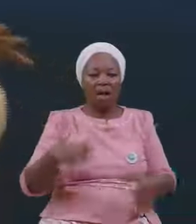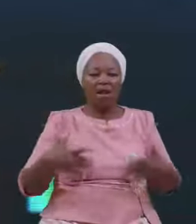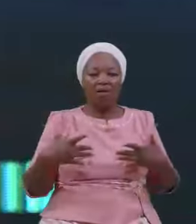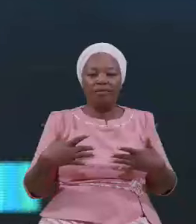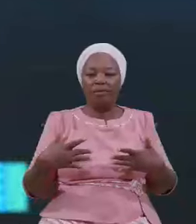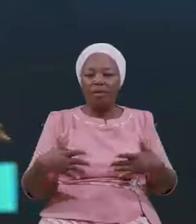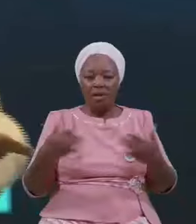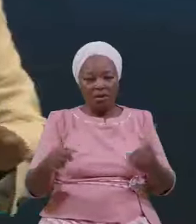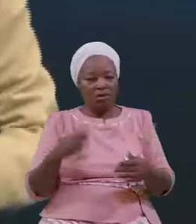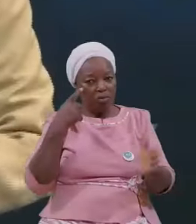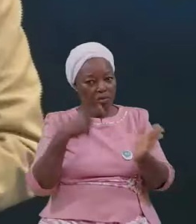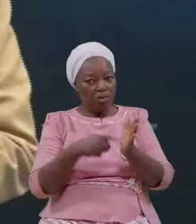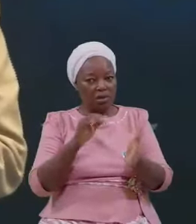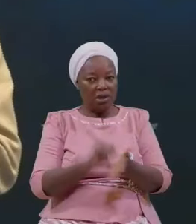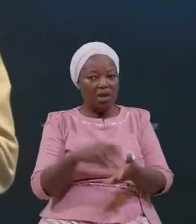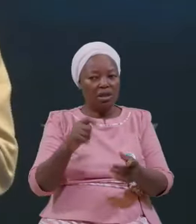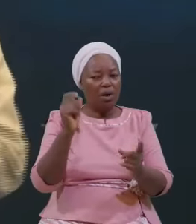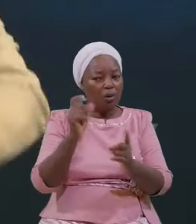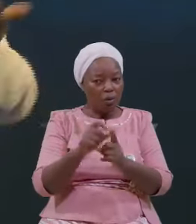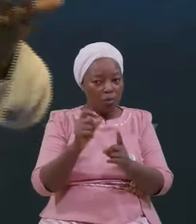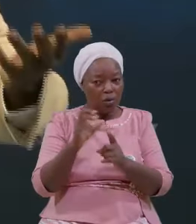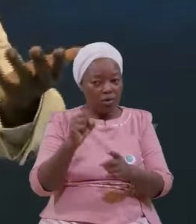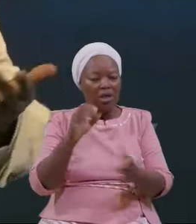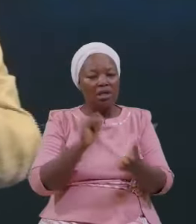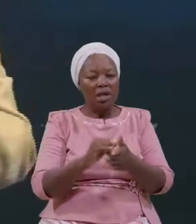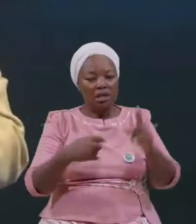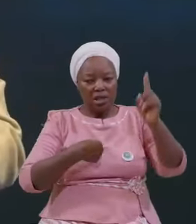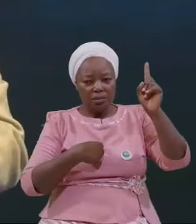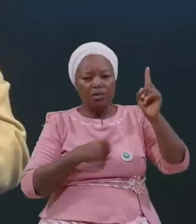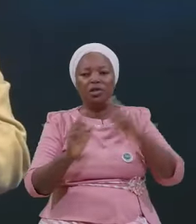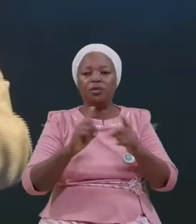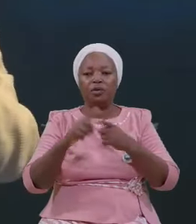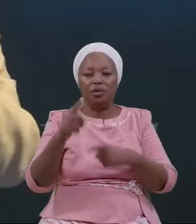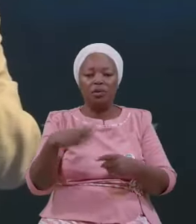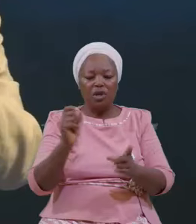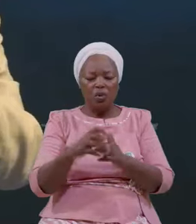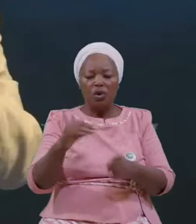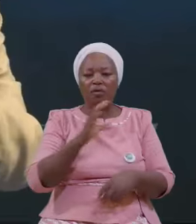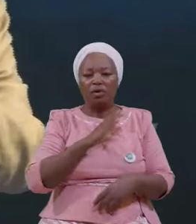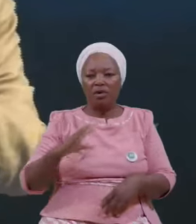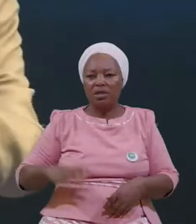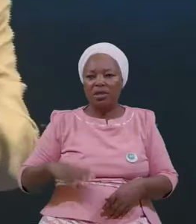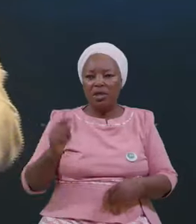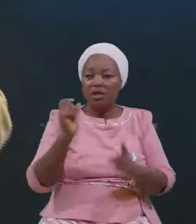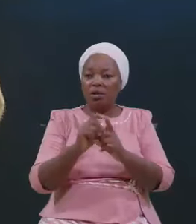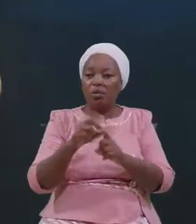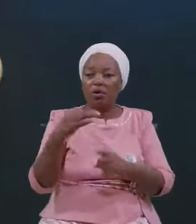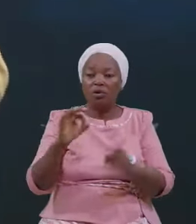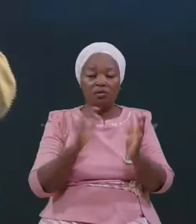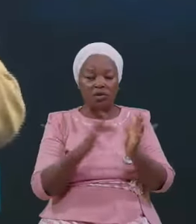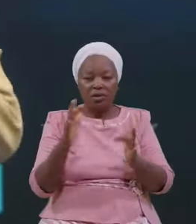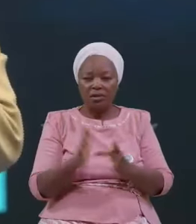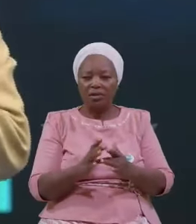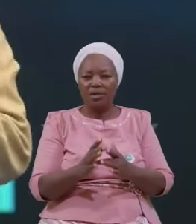the words that I speak to you, the word of Christ, the word of Jesus,